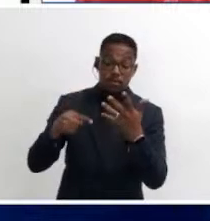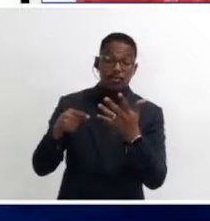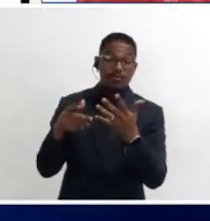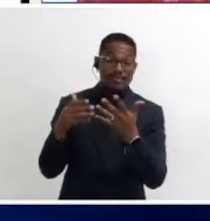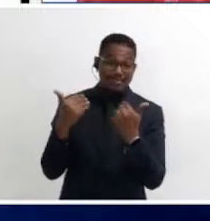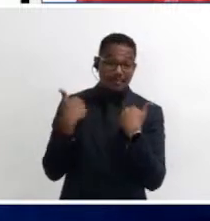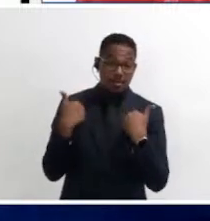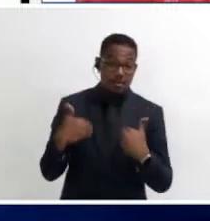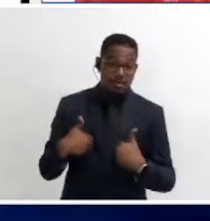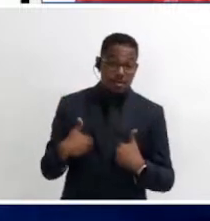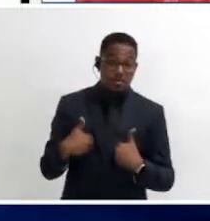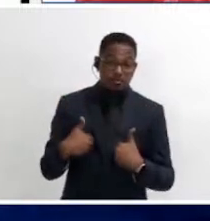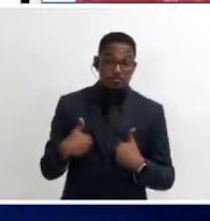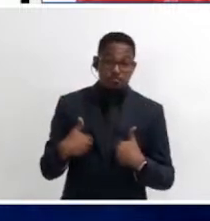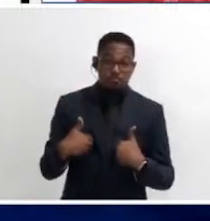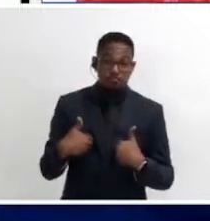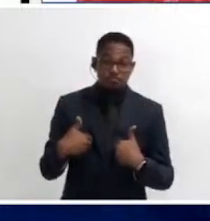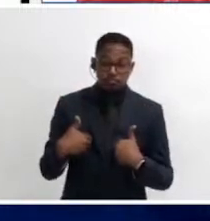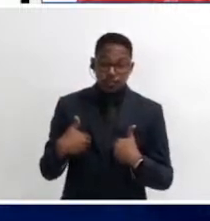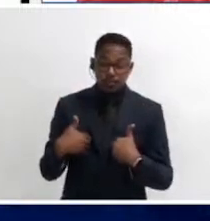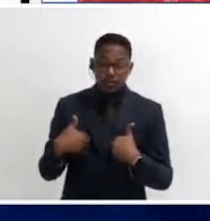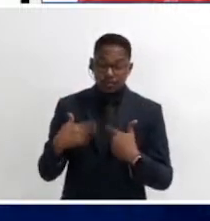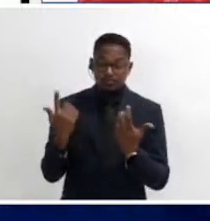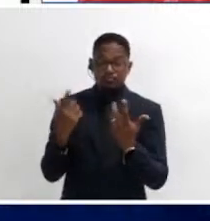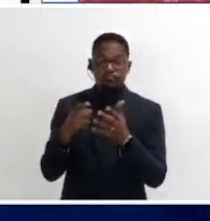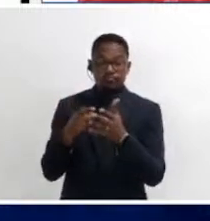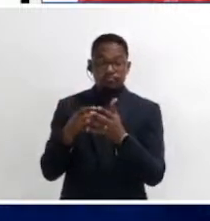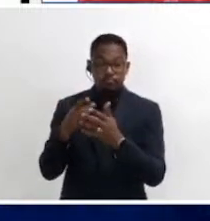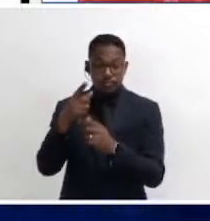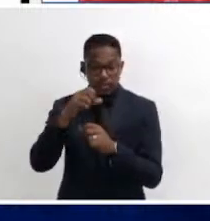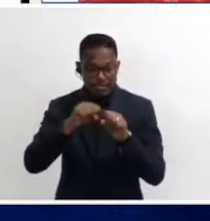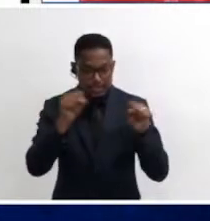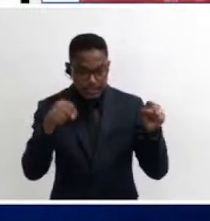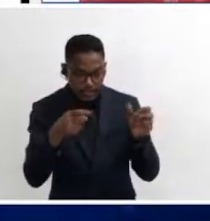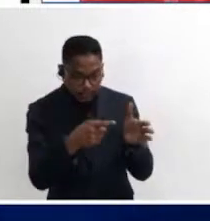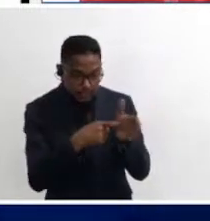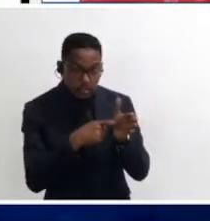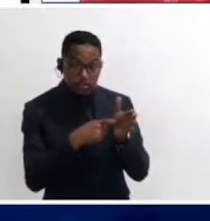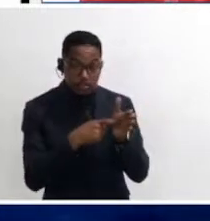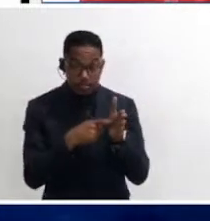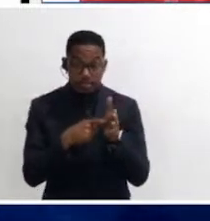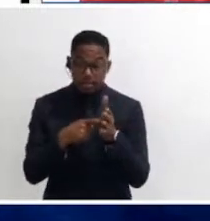system as well as the cost requirements.